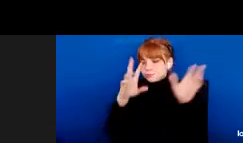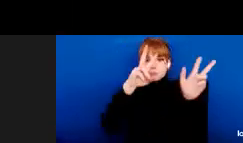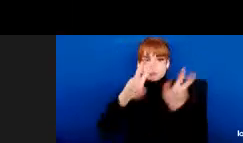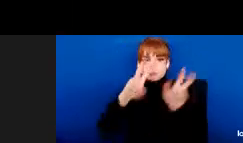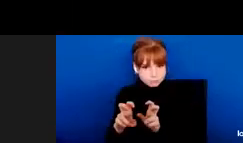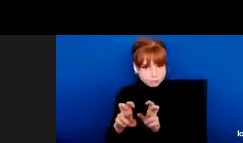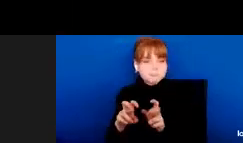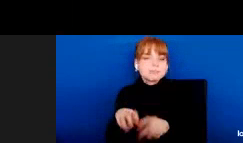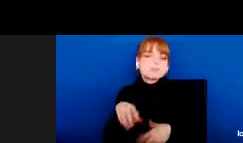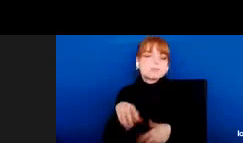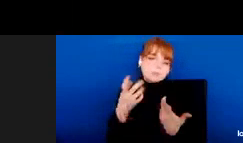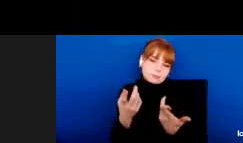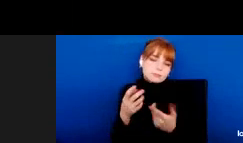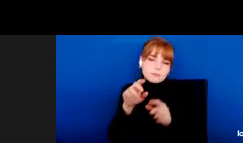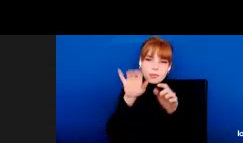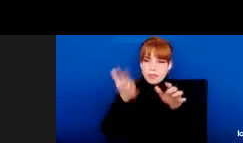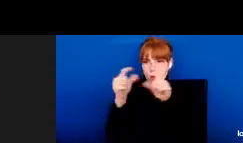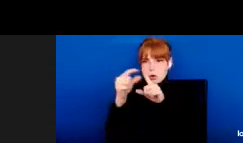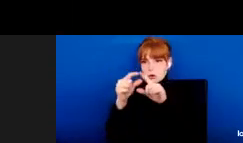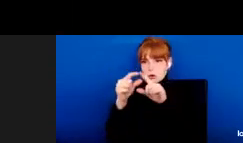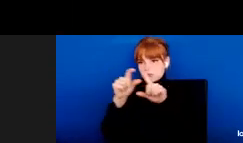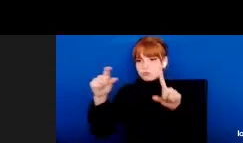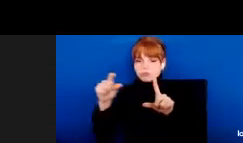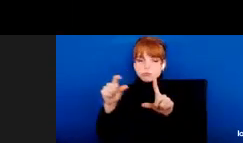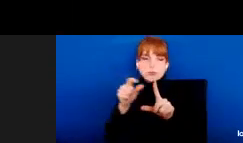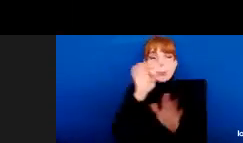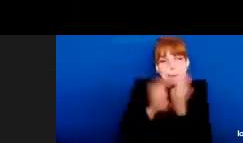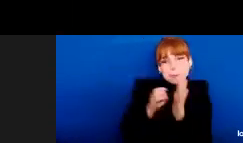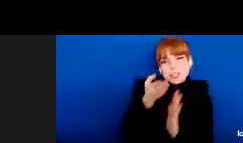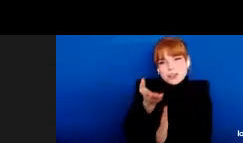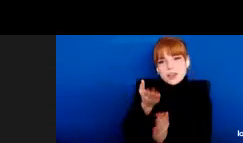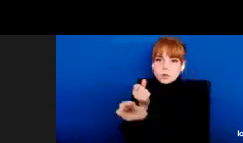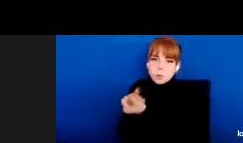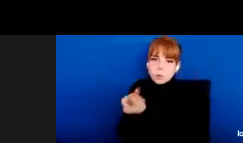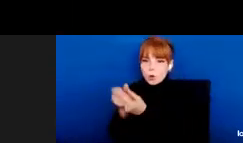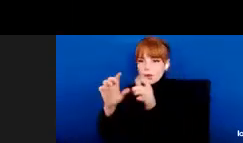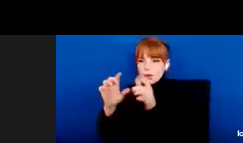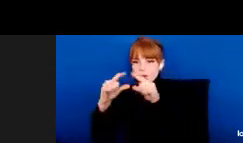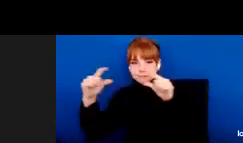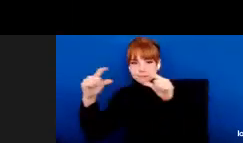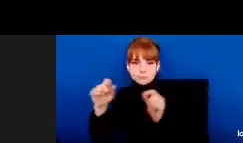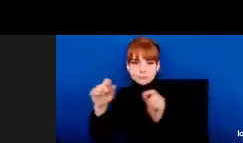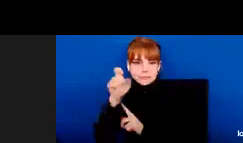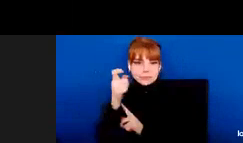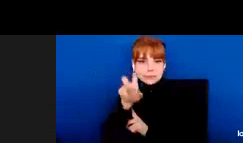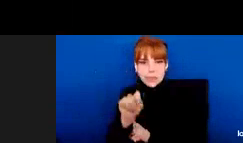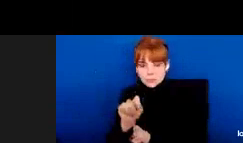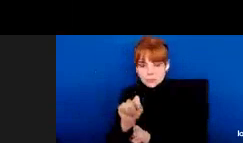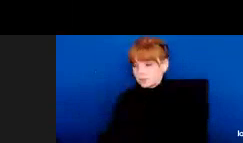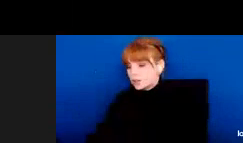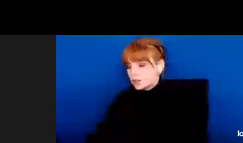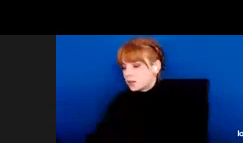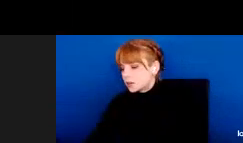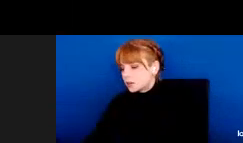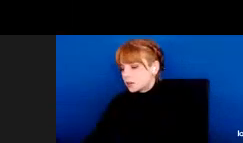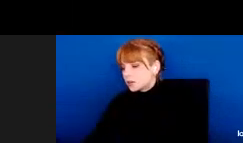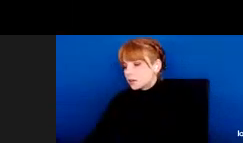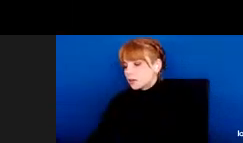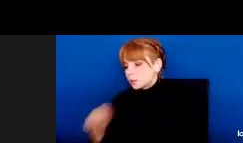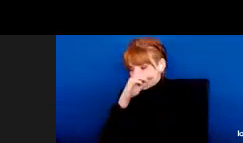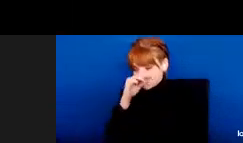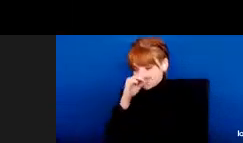sort of abstract, that image that has some lines, it turns out that will take you to the feed part of this.